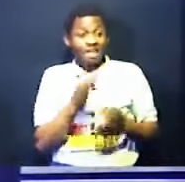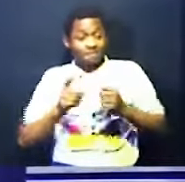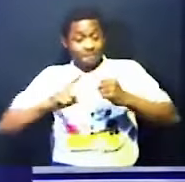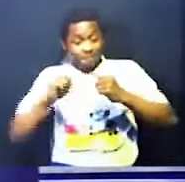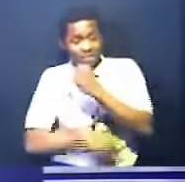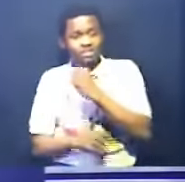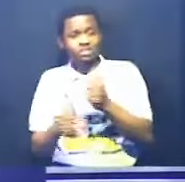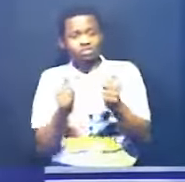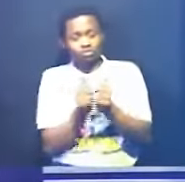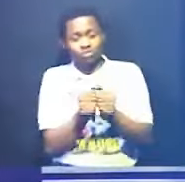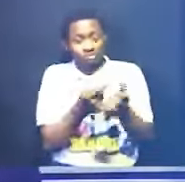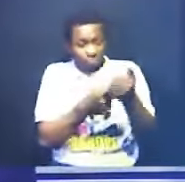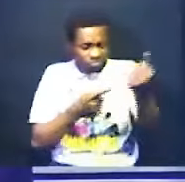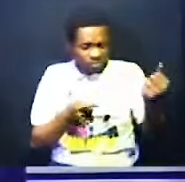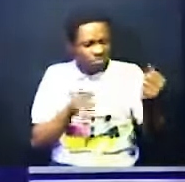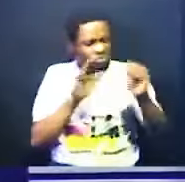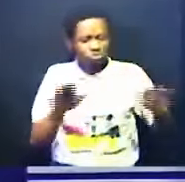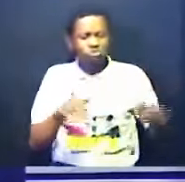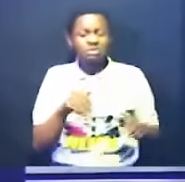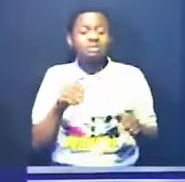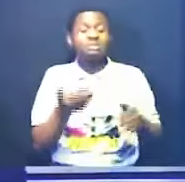die. See,